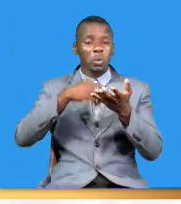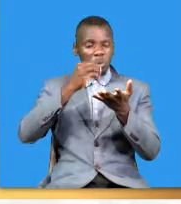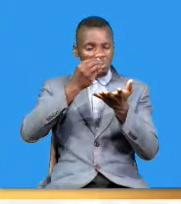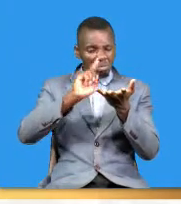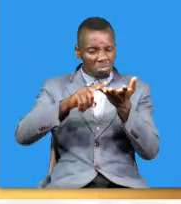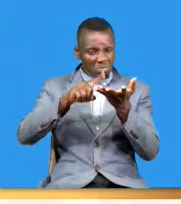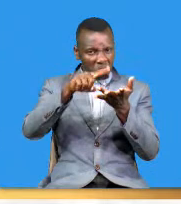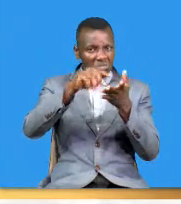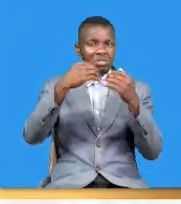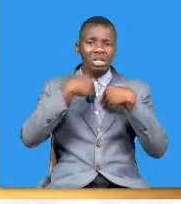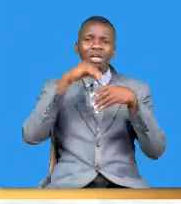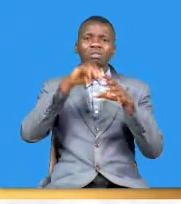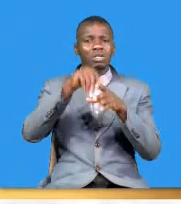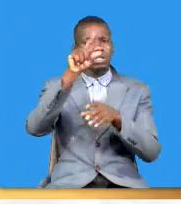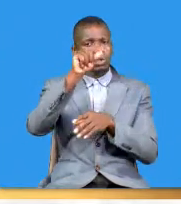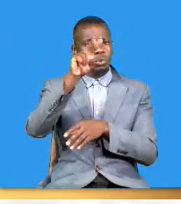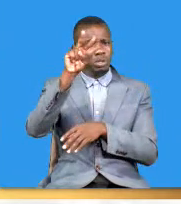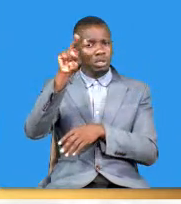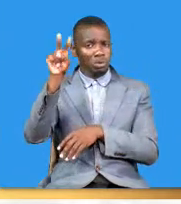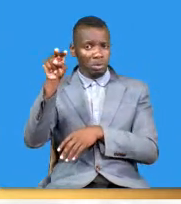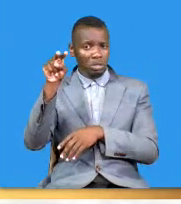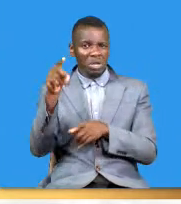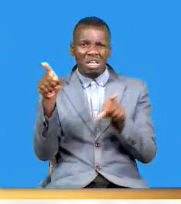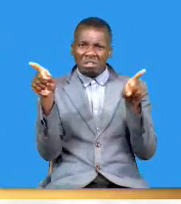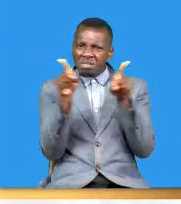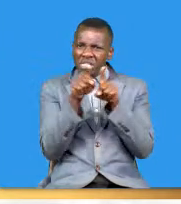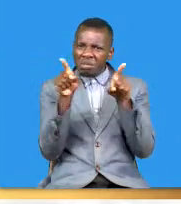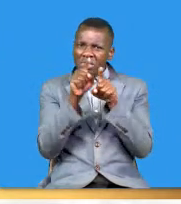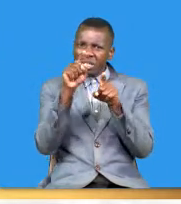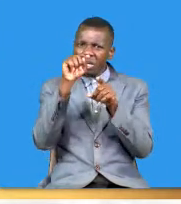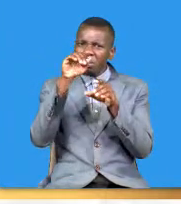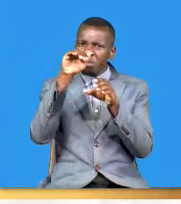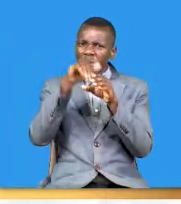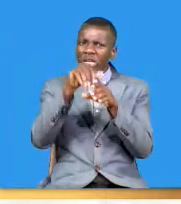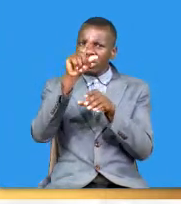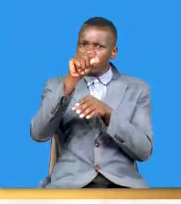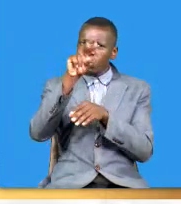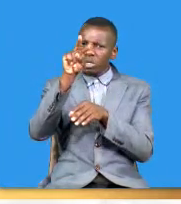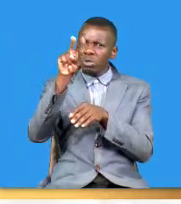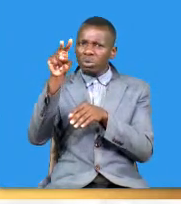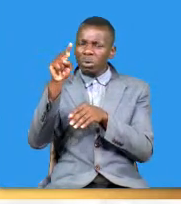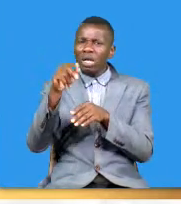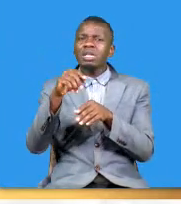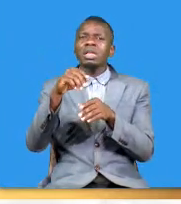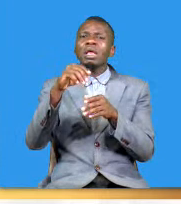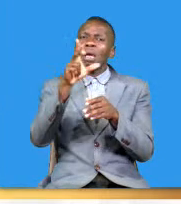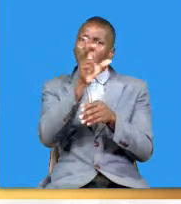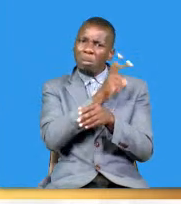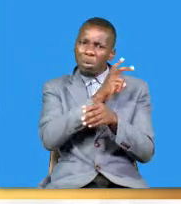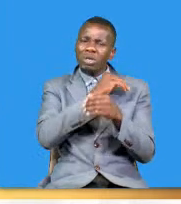year that just ended. During the same period in 2021, the police recorded